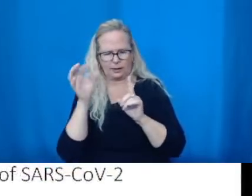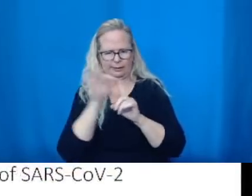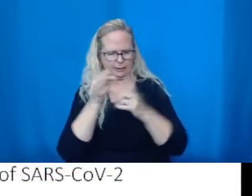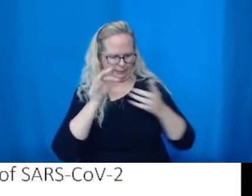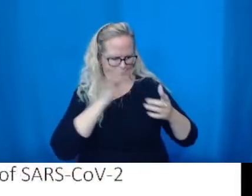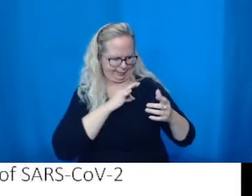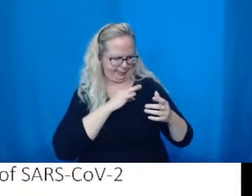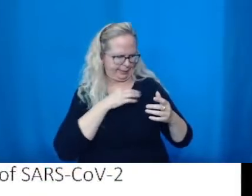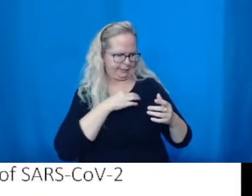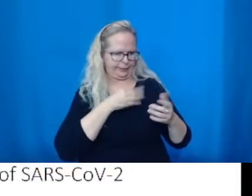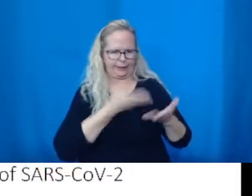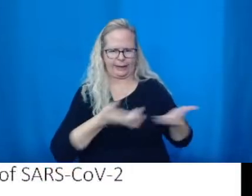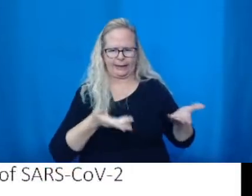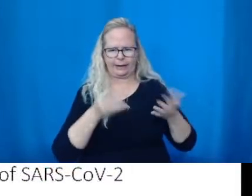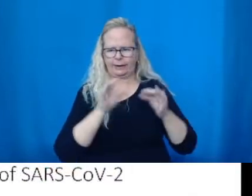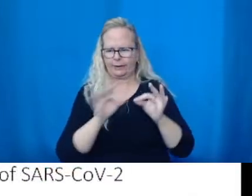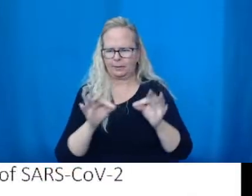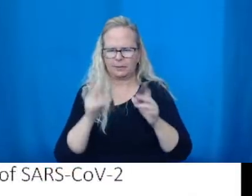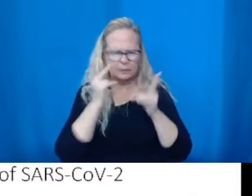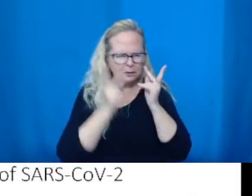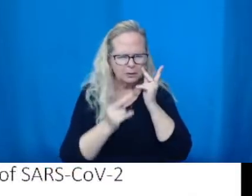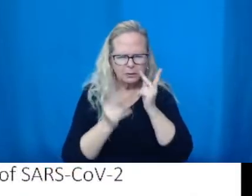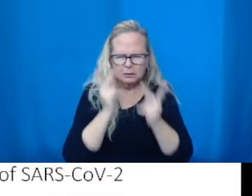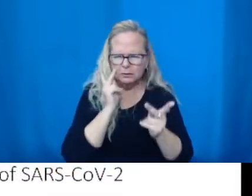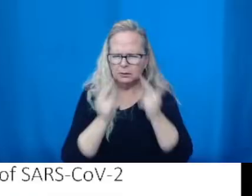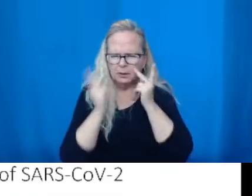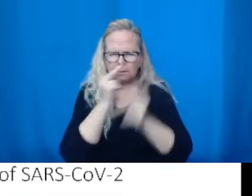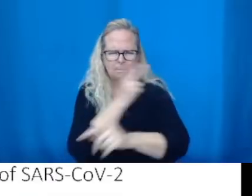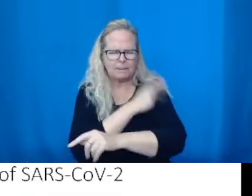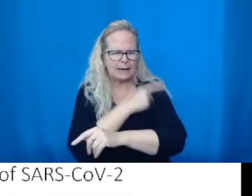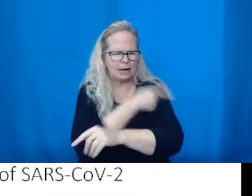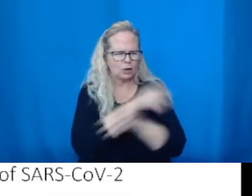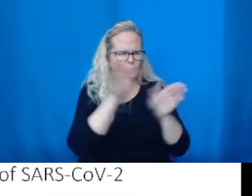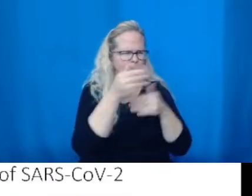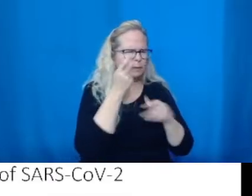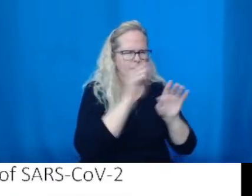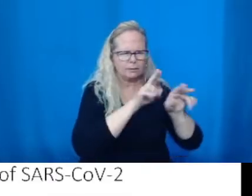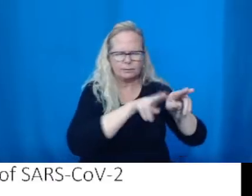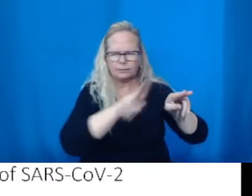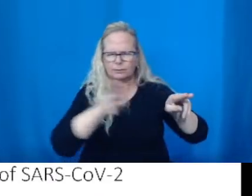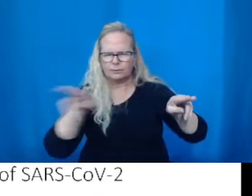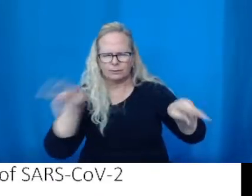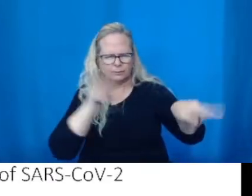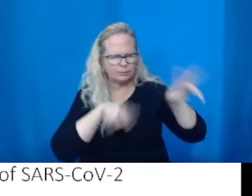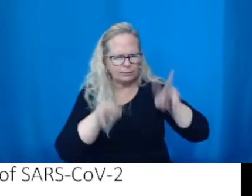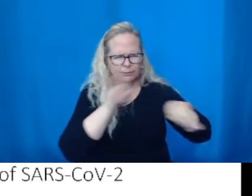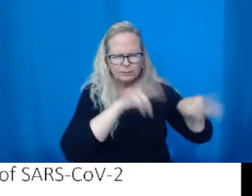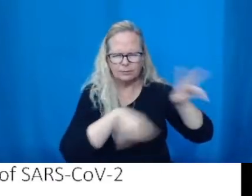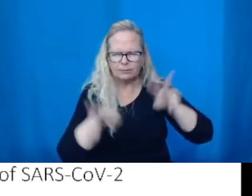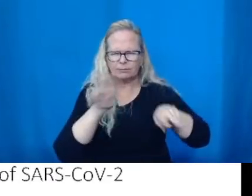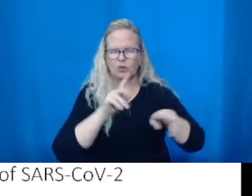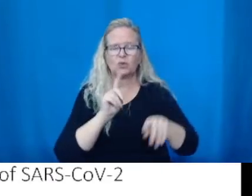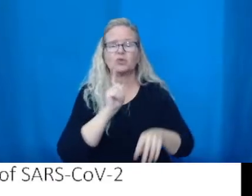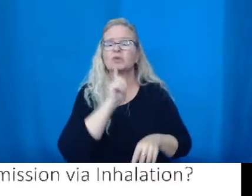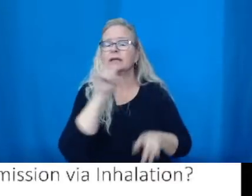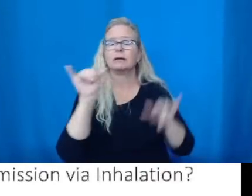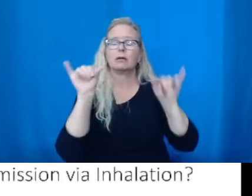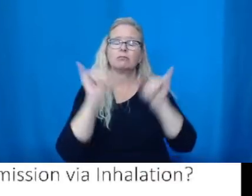is a consistent framework that is absolutely based on the evidence, and we need to adapt our policy to consider it more directly. Next slide.